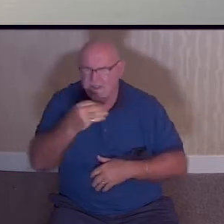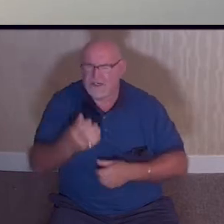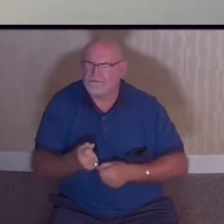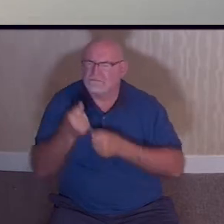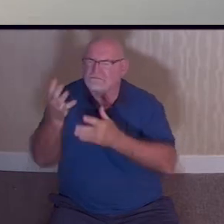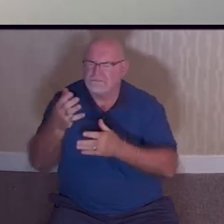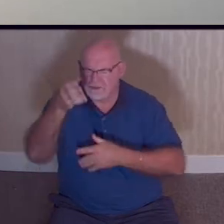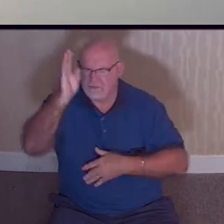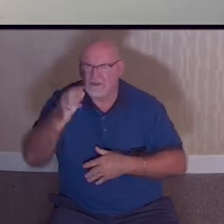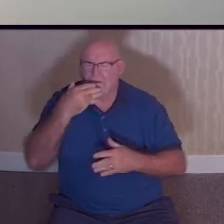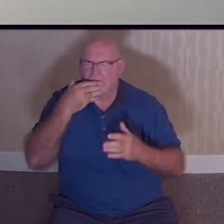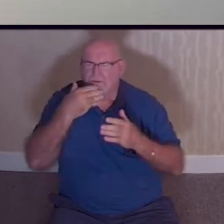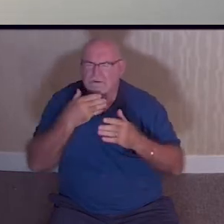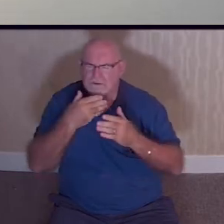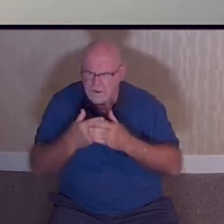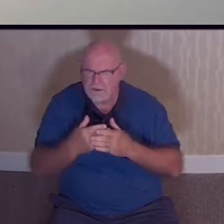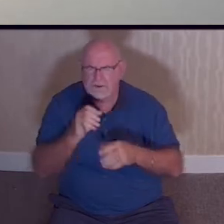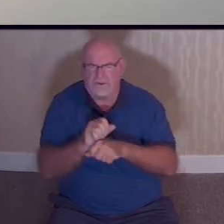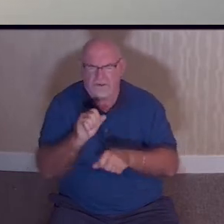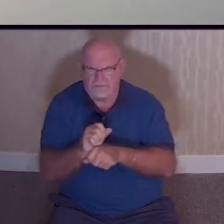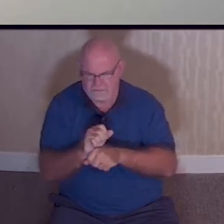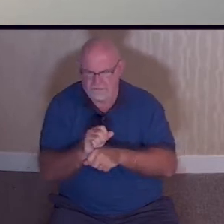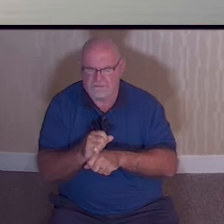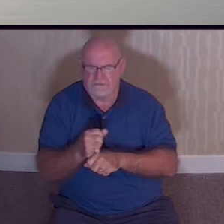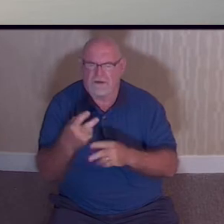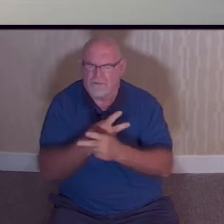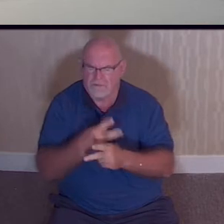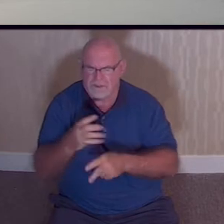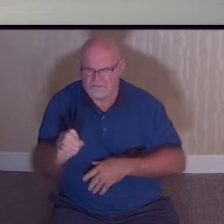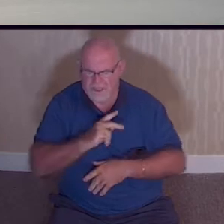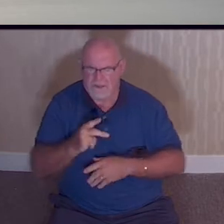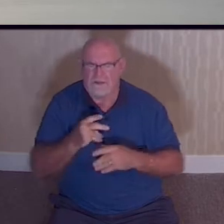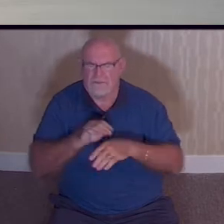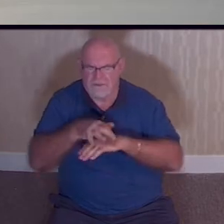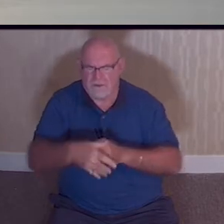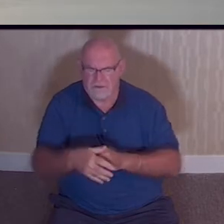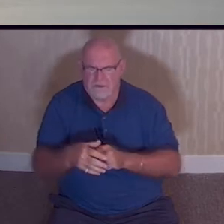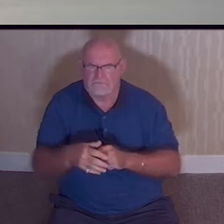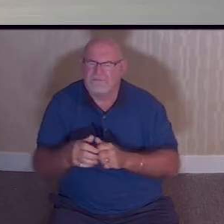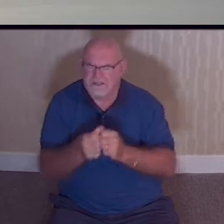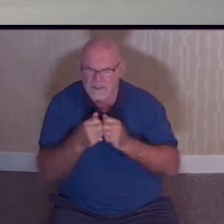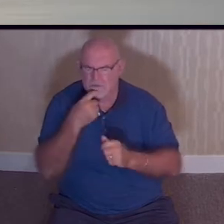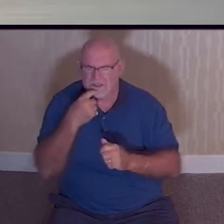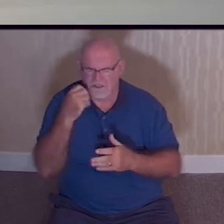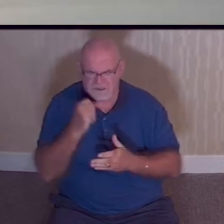this prayer to do its good and perfect work, returning to me, multiplied abundantly. And together we say, and so it